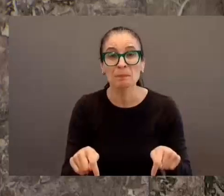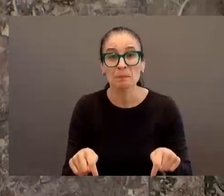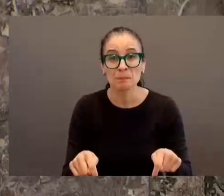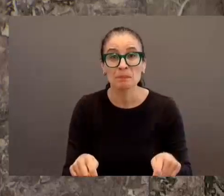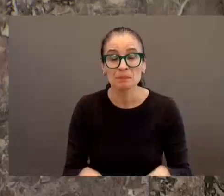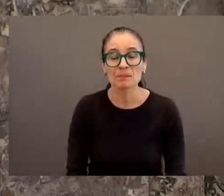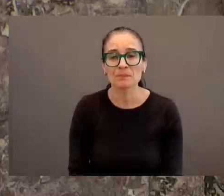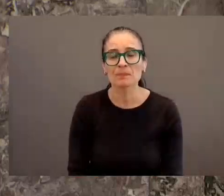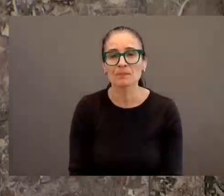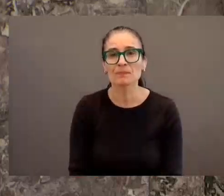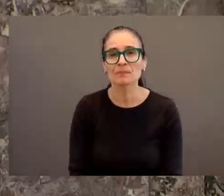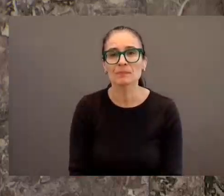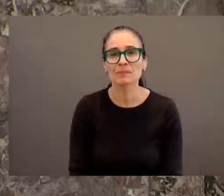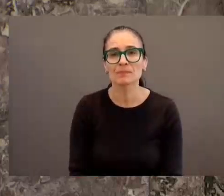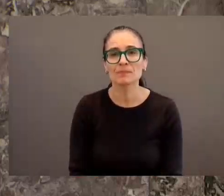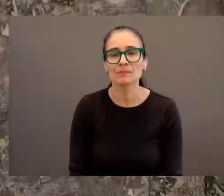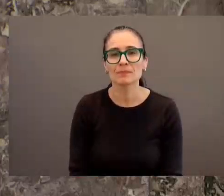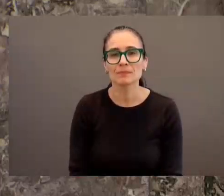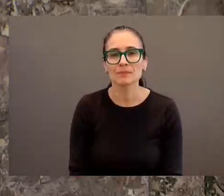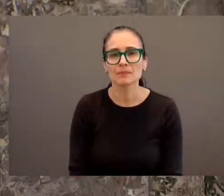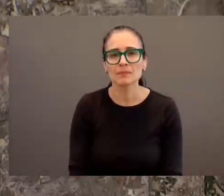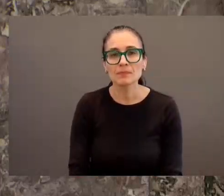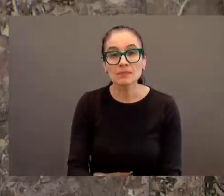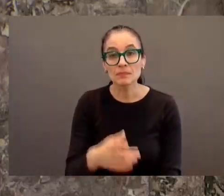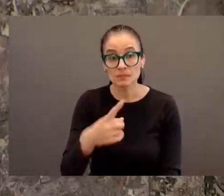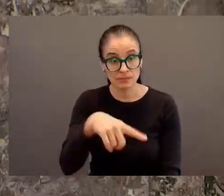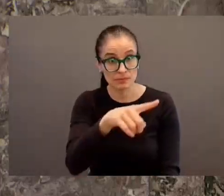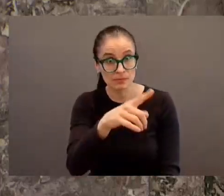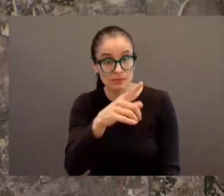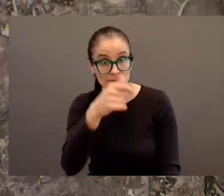Mr. Speaker, who remembers GP for me?